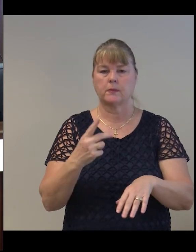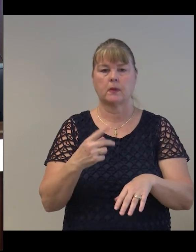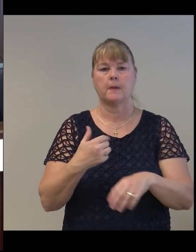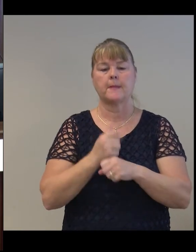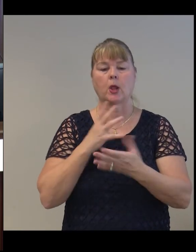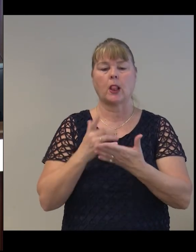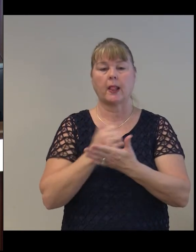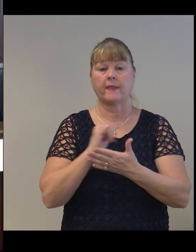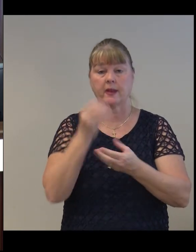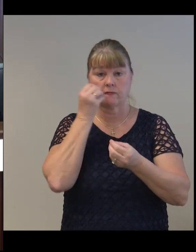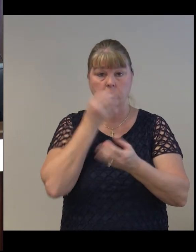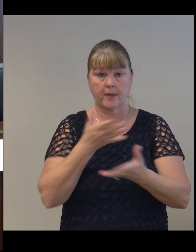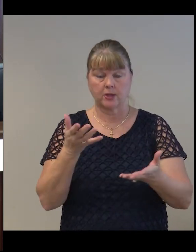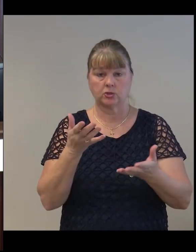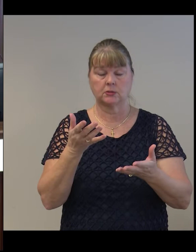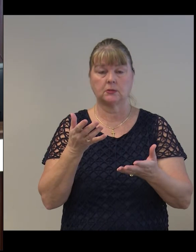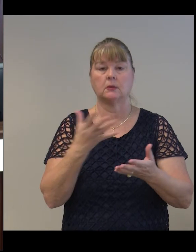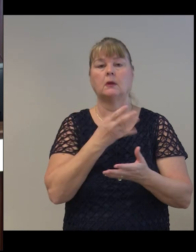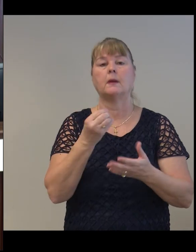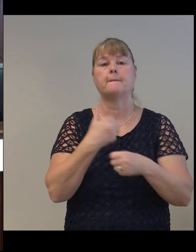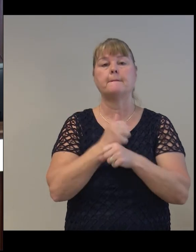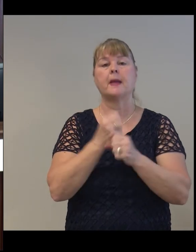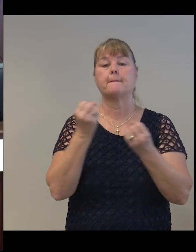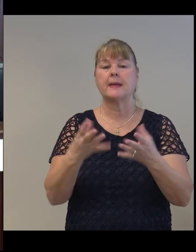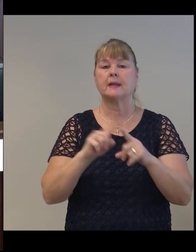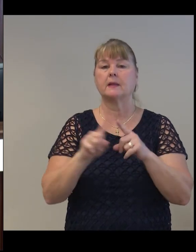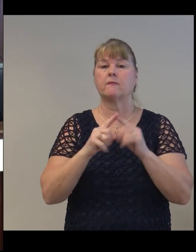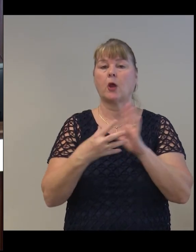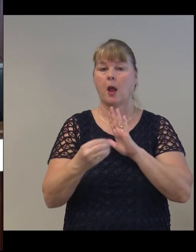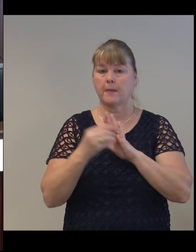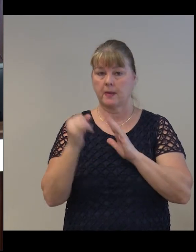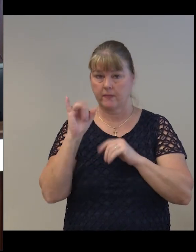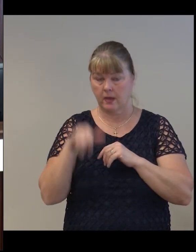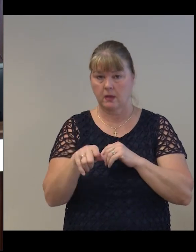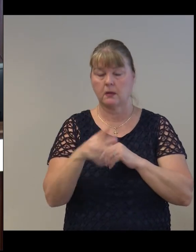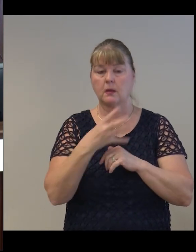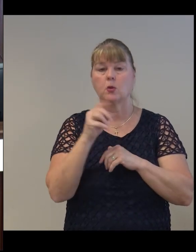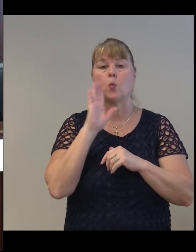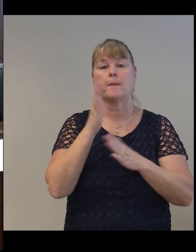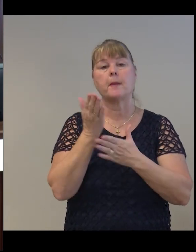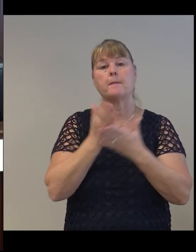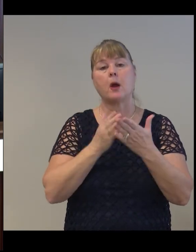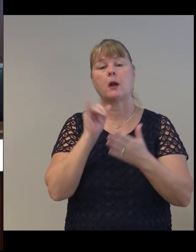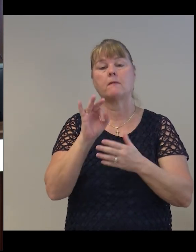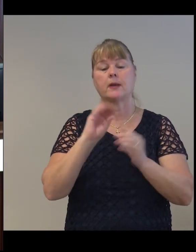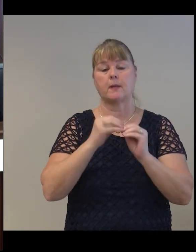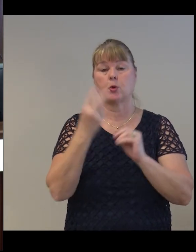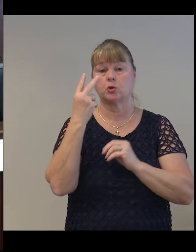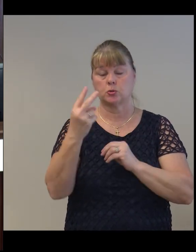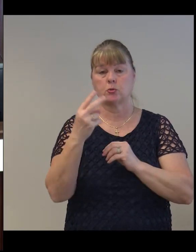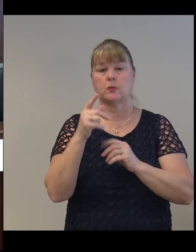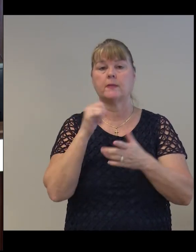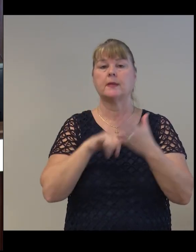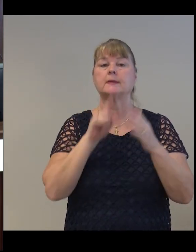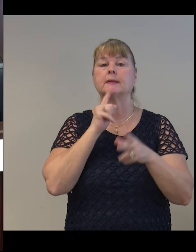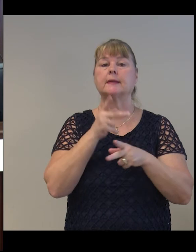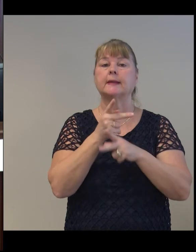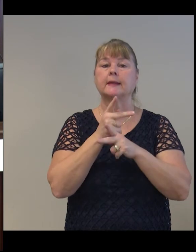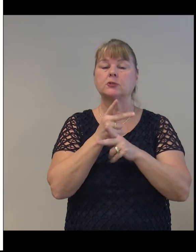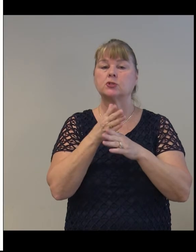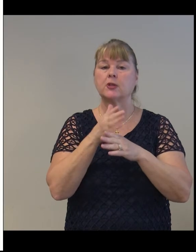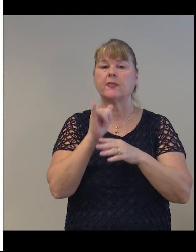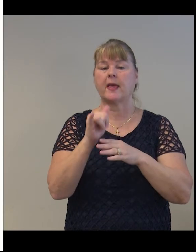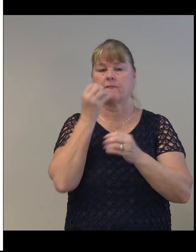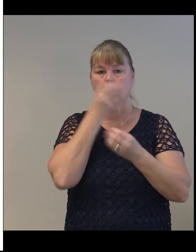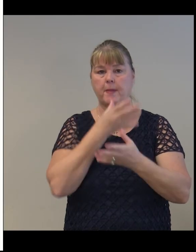it. But go ahead and collect that information and make multiple copies of it. And that's going to be part of number 2 here, which is